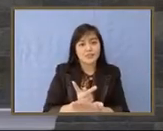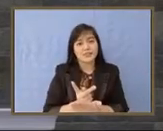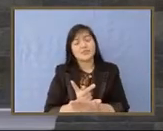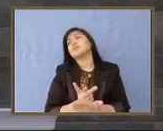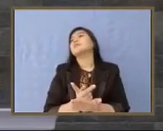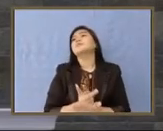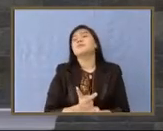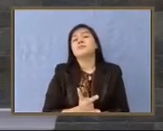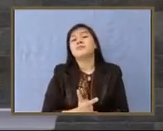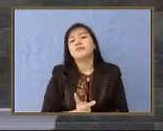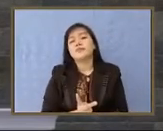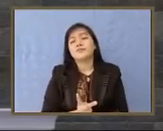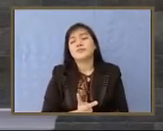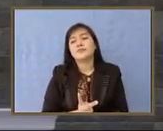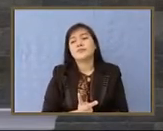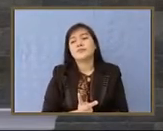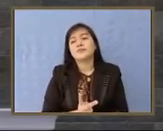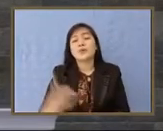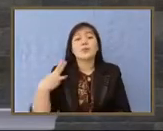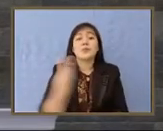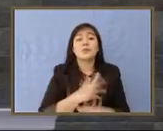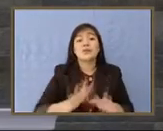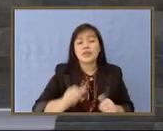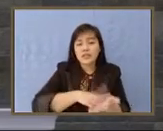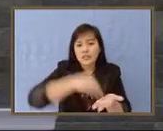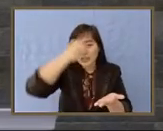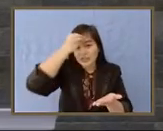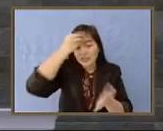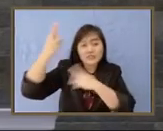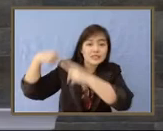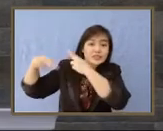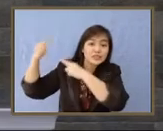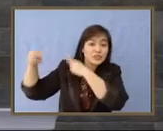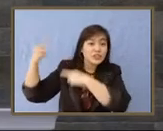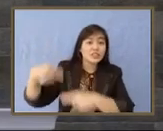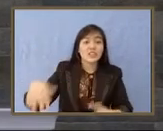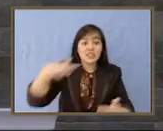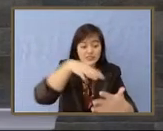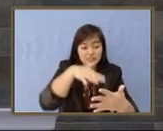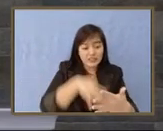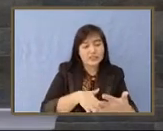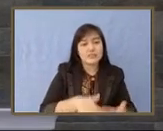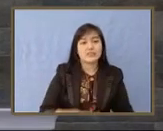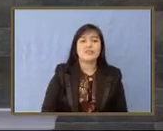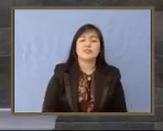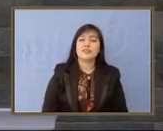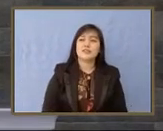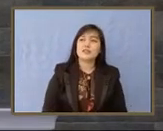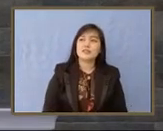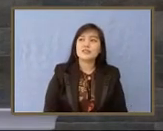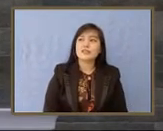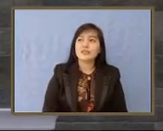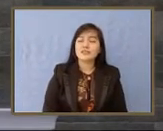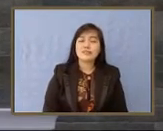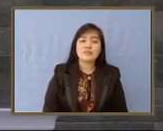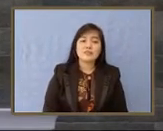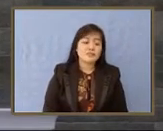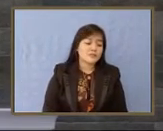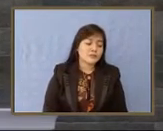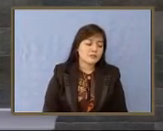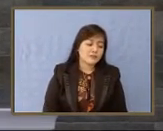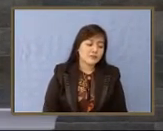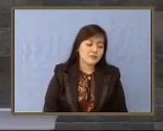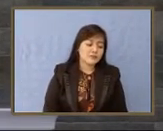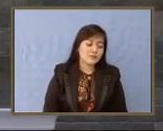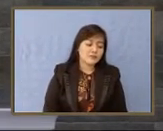natin makikita yung historical analysis. Meron po tayong gagawing synopsis of the book about kay Ruth tumutukoy, but also, there